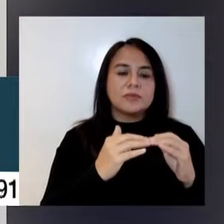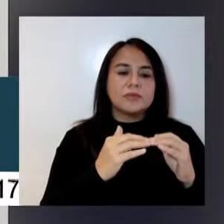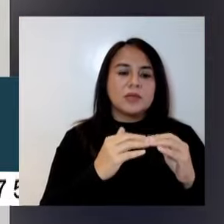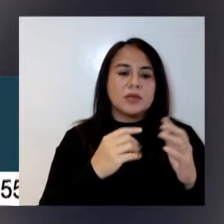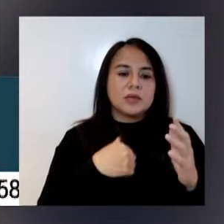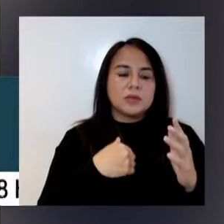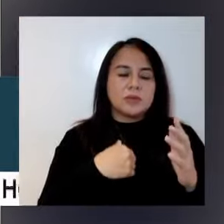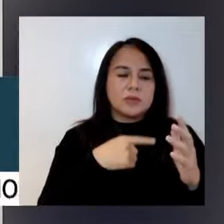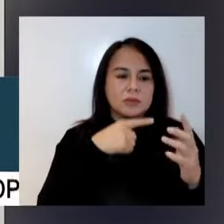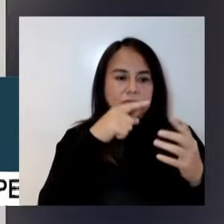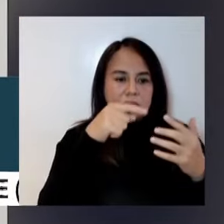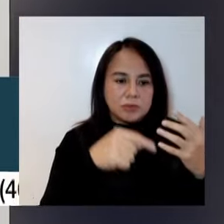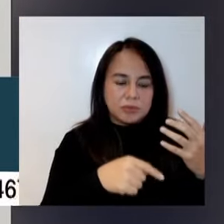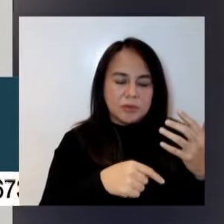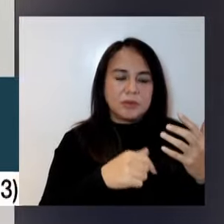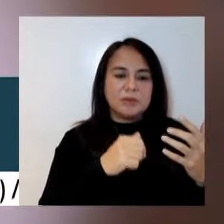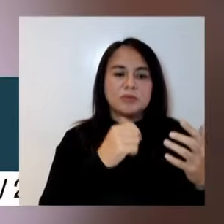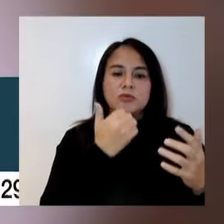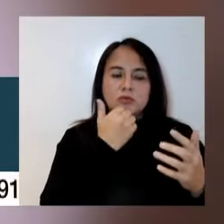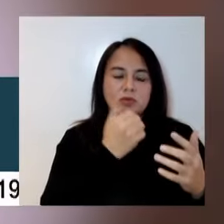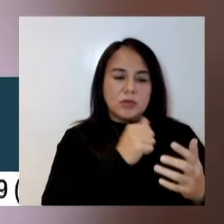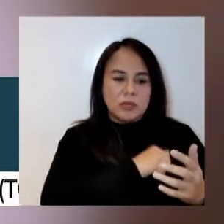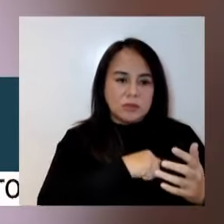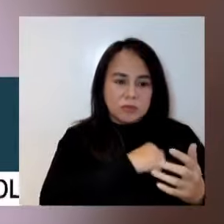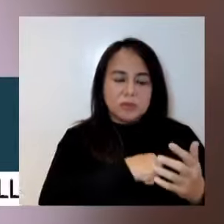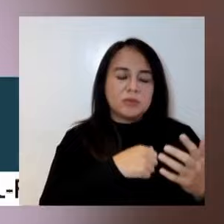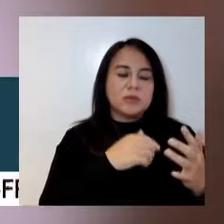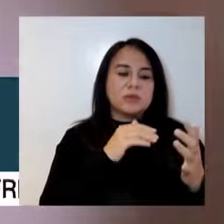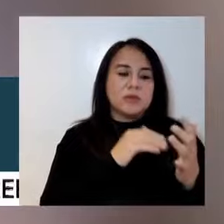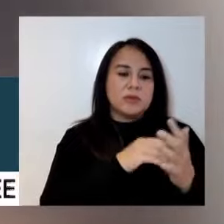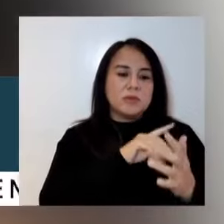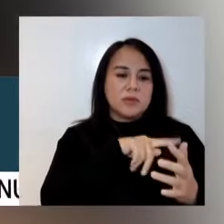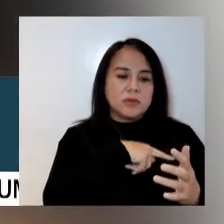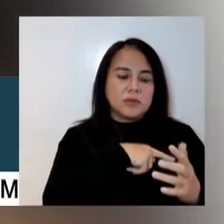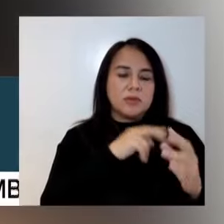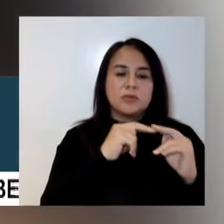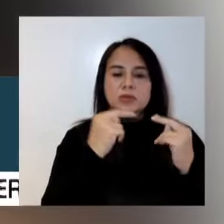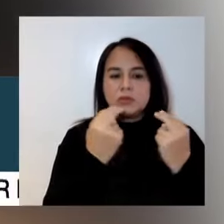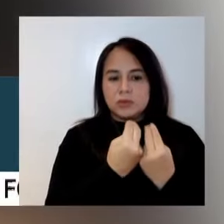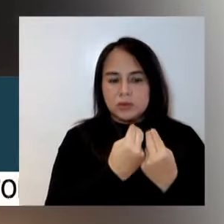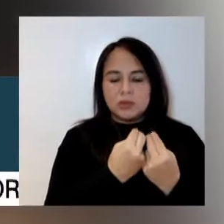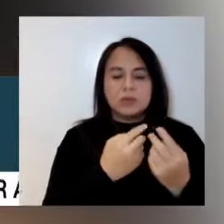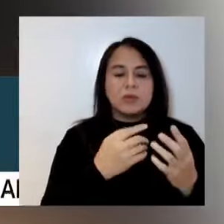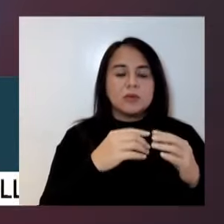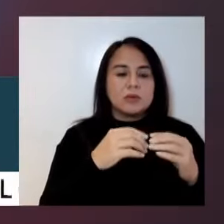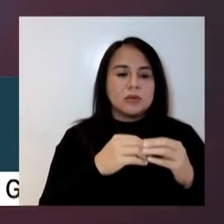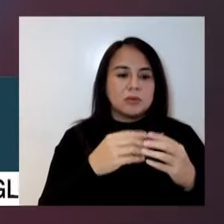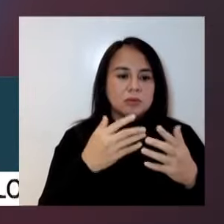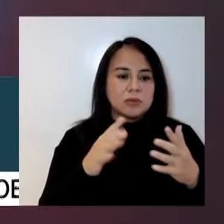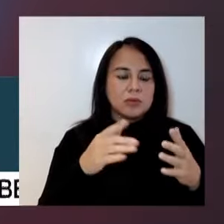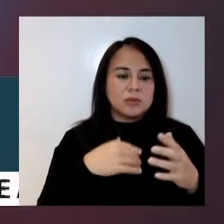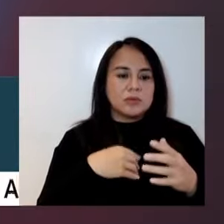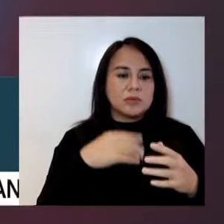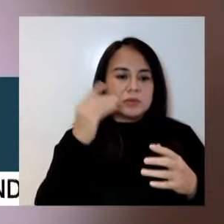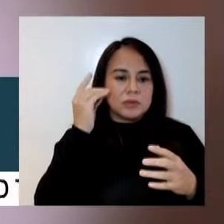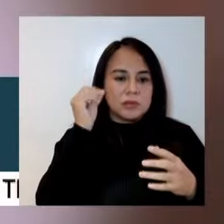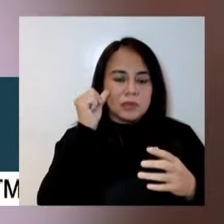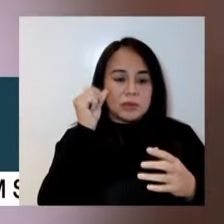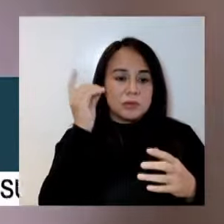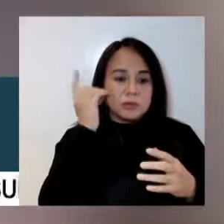into the allegations of misconduct, regardless of their personnel's rank or position. With this dismissal, Carmina, De Castro is no longer